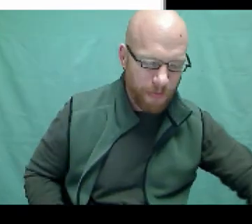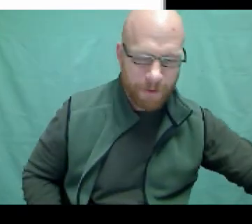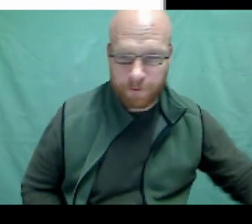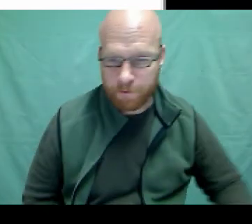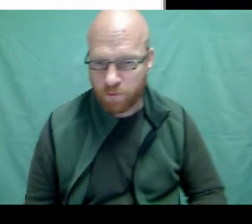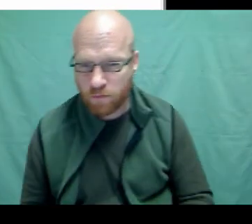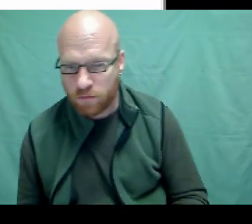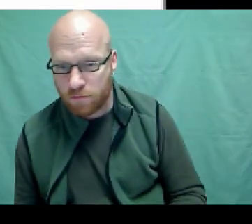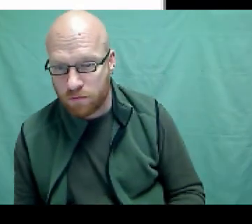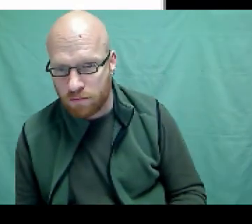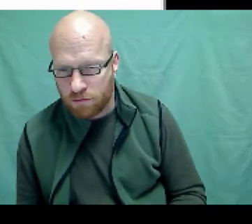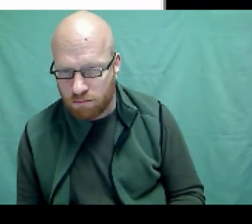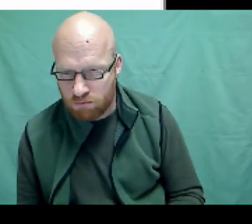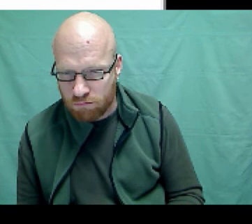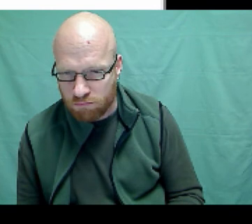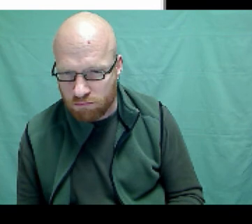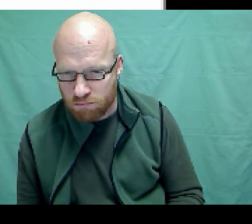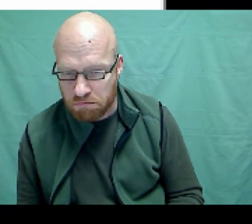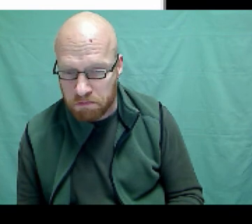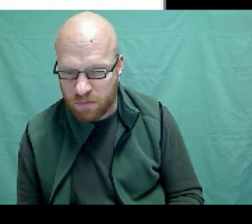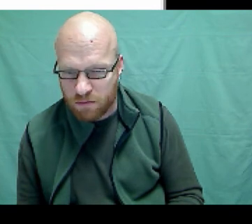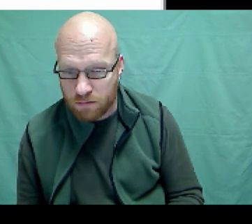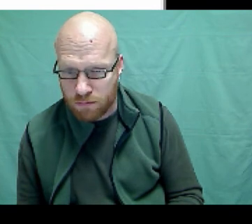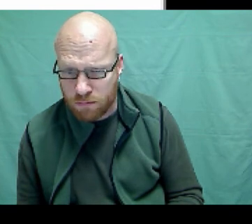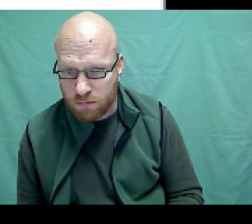can split it up in two different variables.